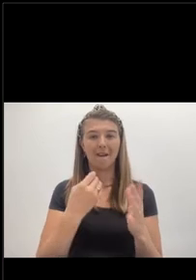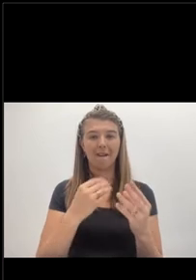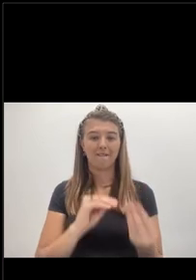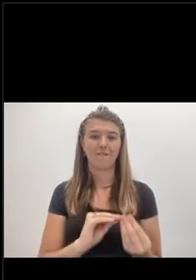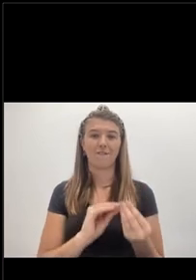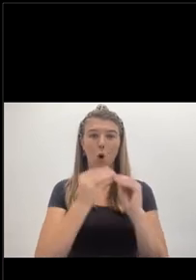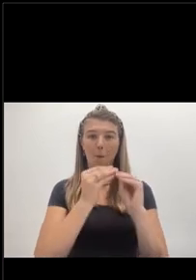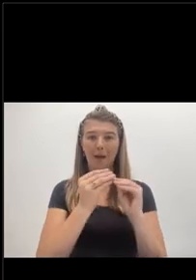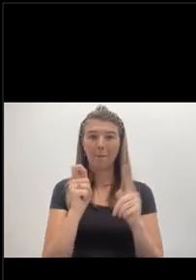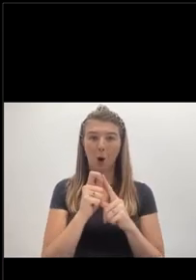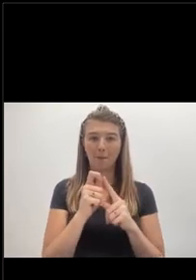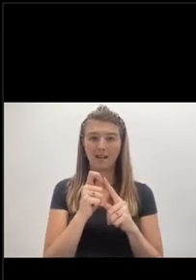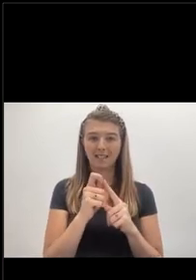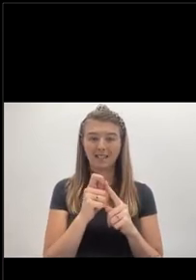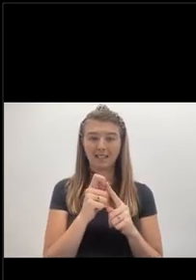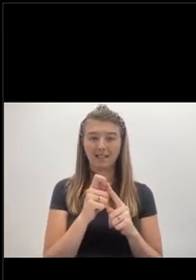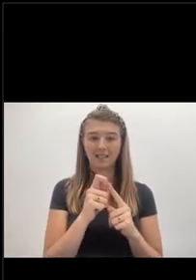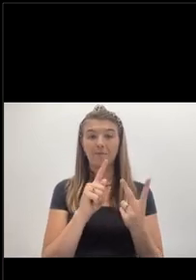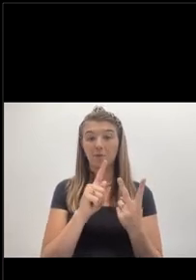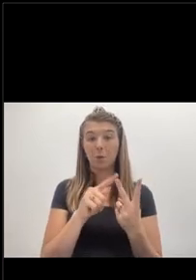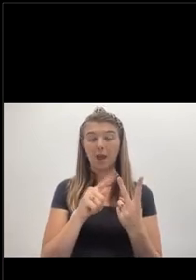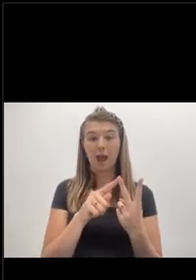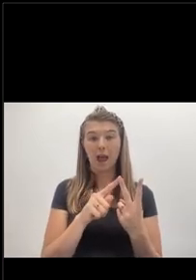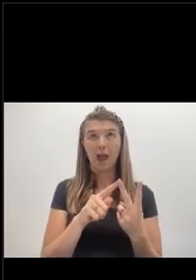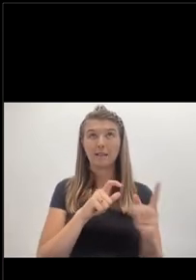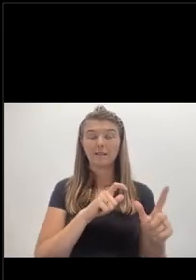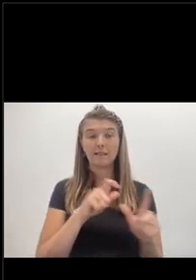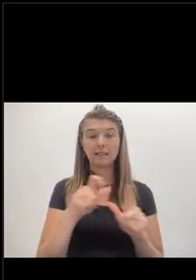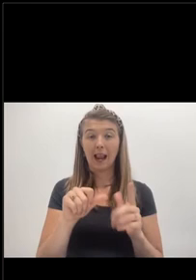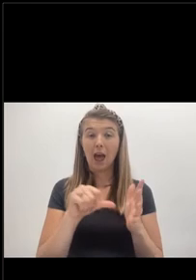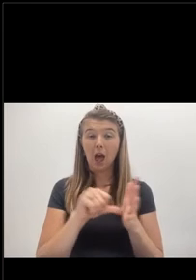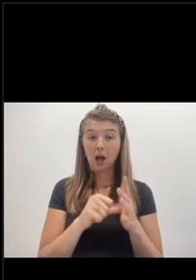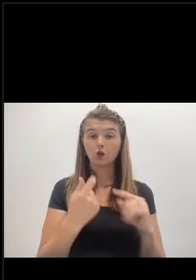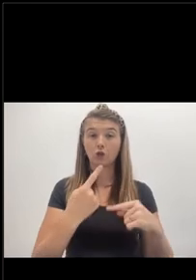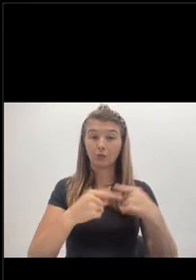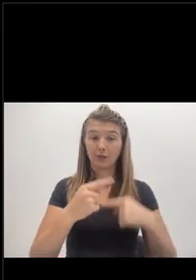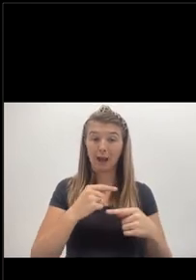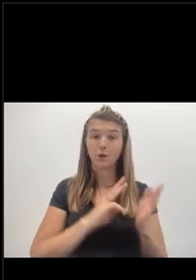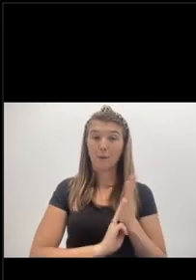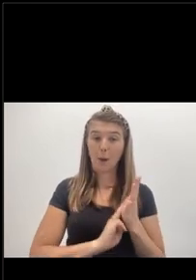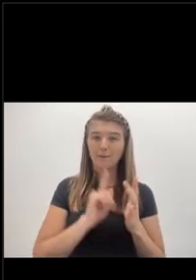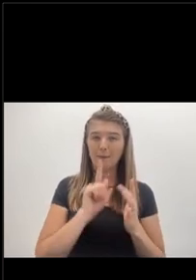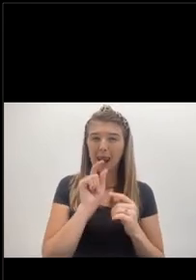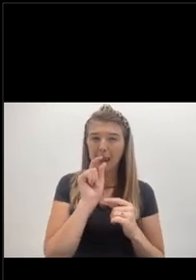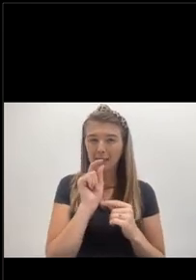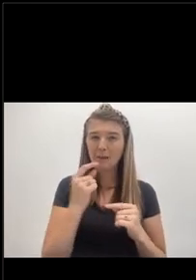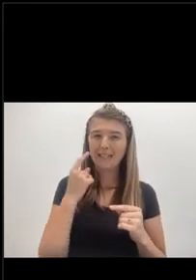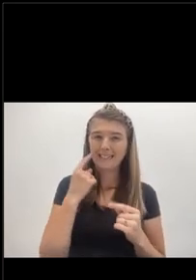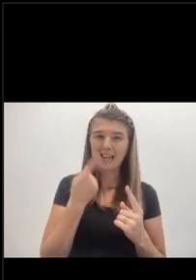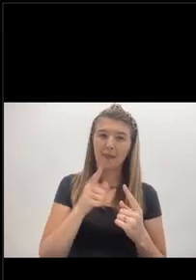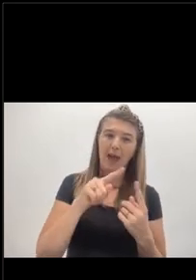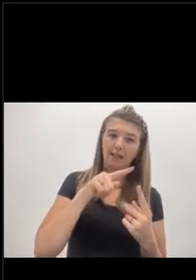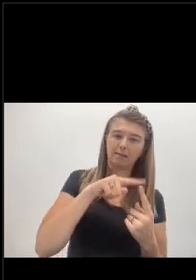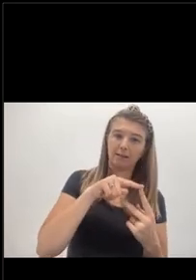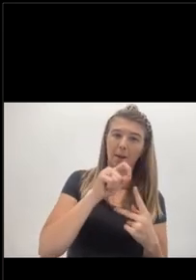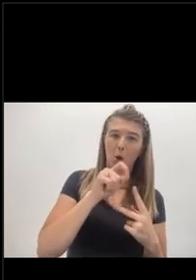that's polymers that are still hard to bring back to monomers, but they are a little bit easier to bring back to polymer. That's, for